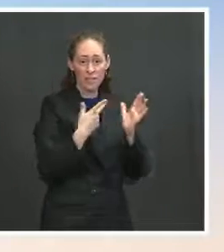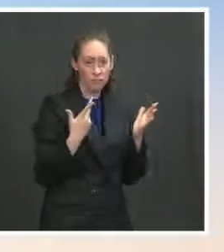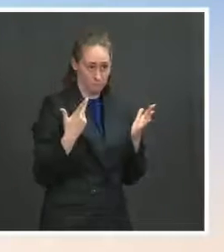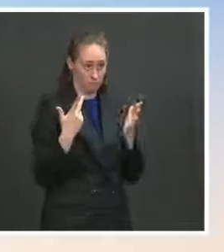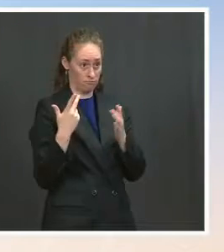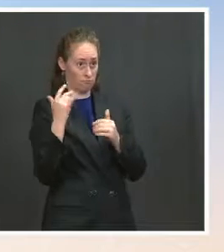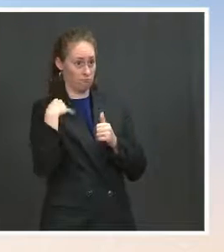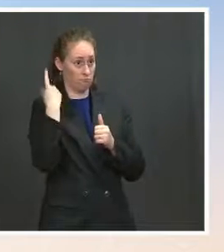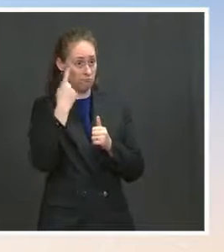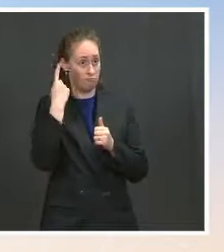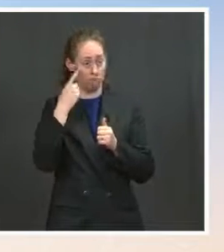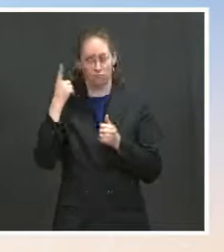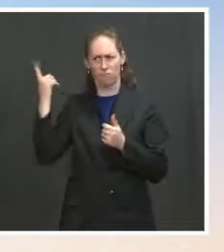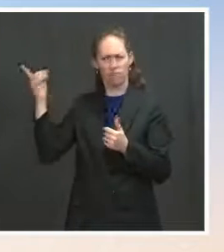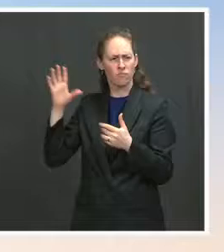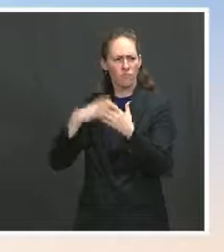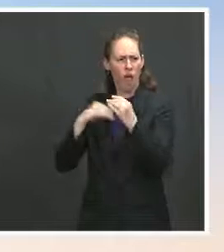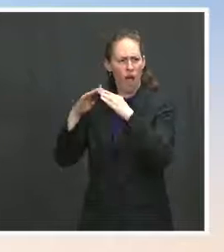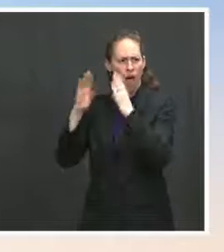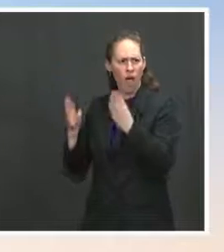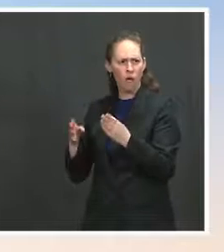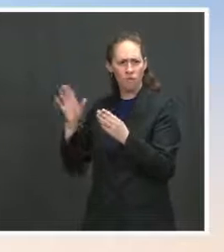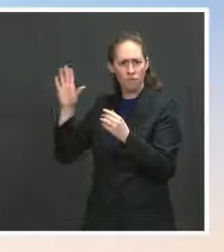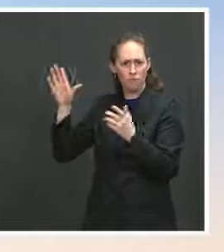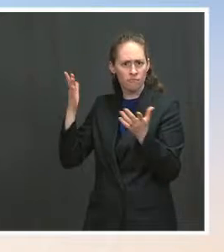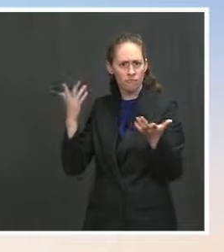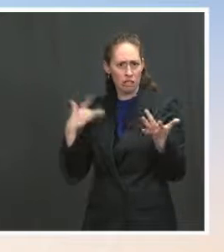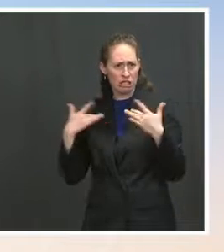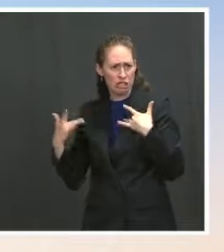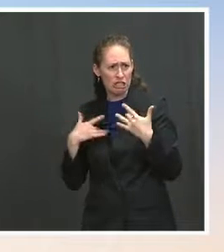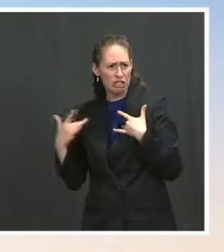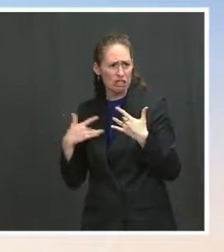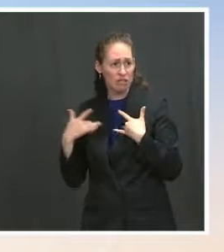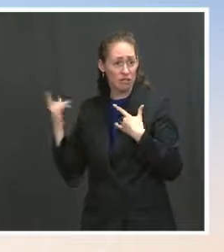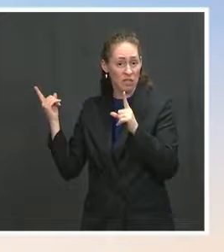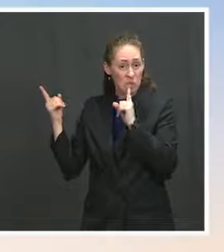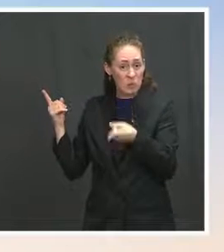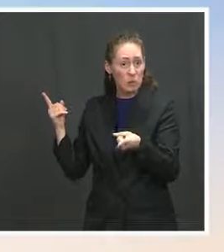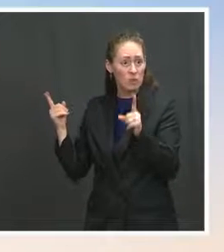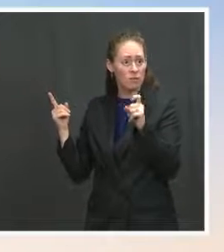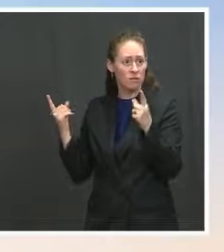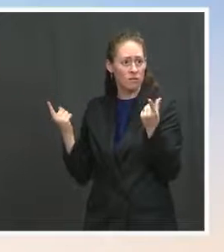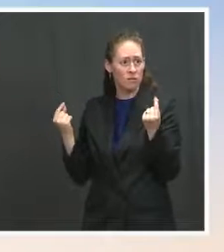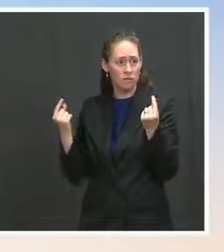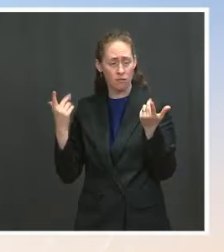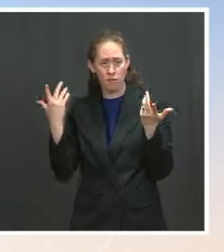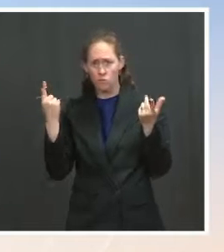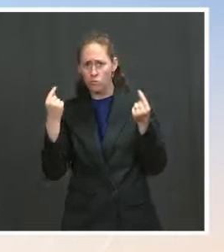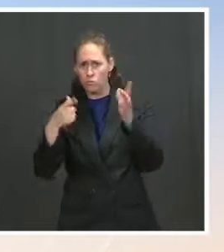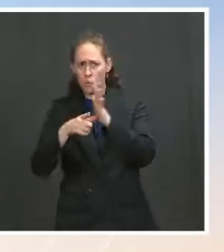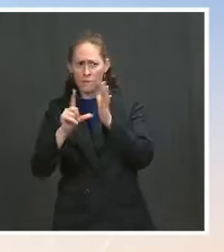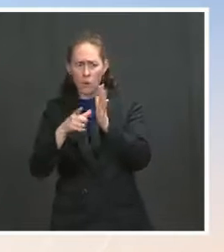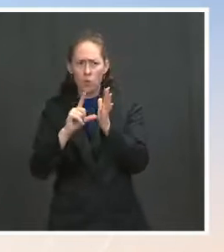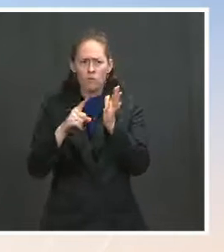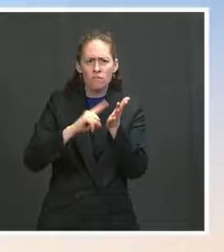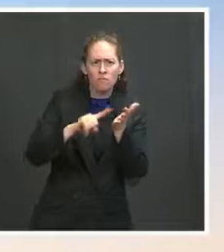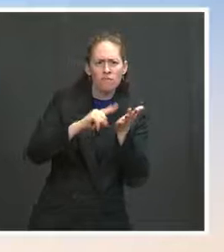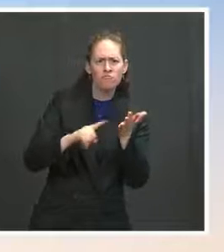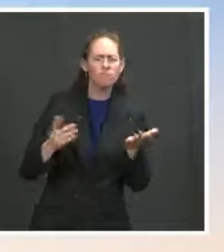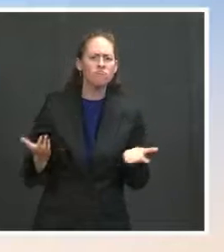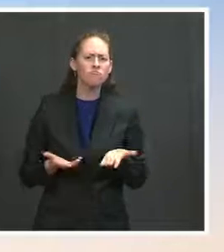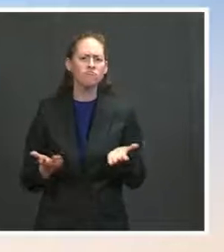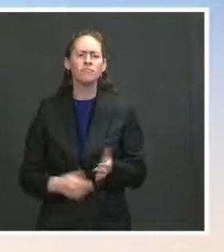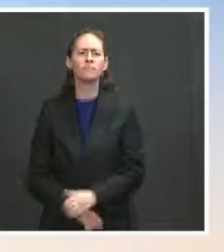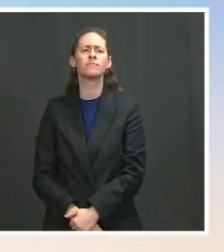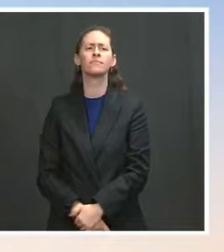not engineered, or is that still an open question and part of this review? Well, I think we've spoken to this pretty extensively from here. Let me just